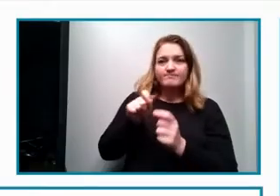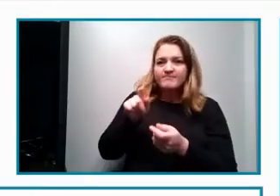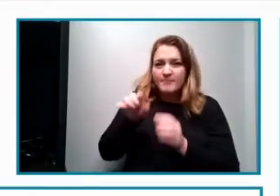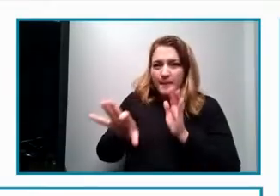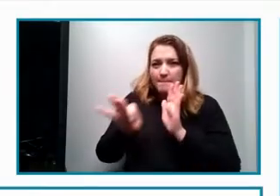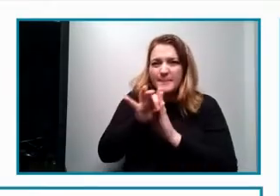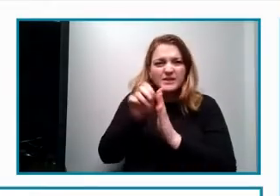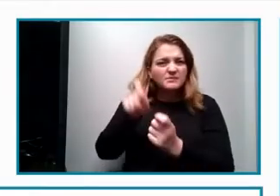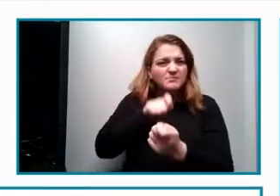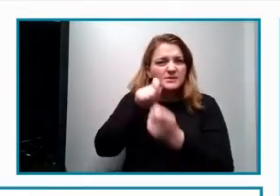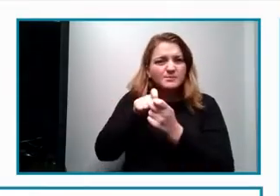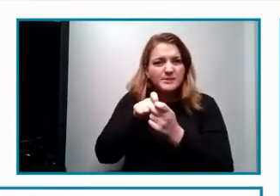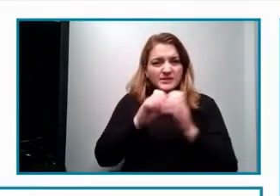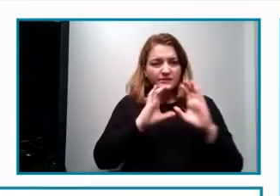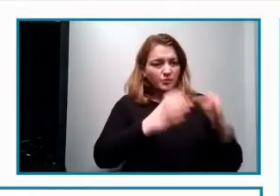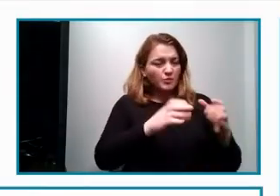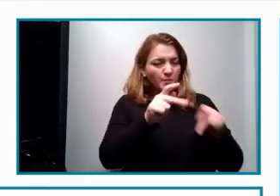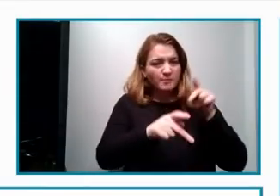or institutions.